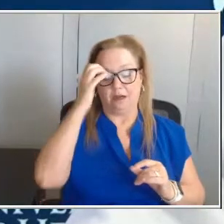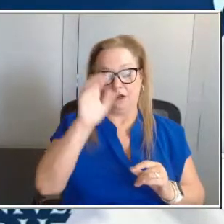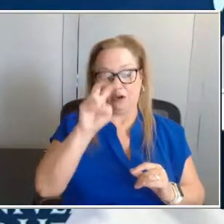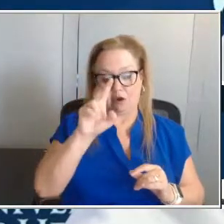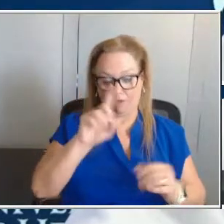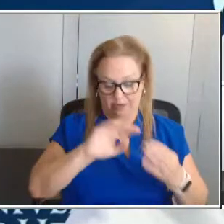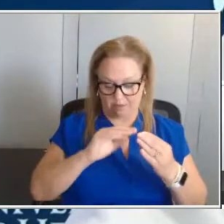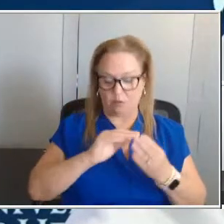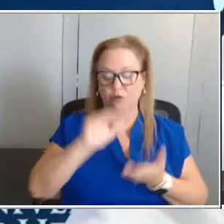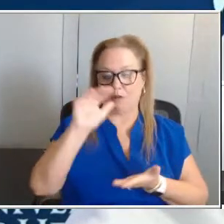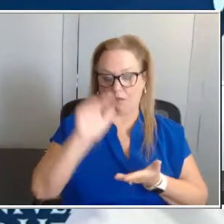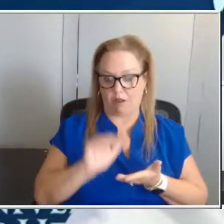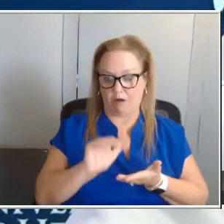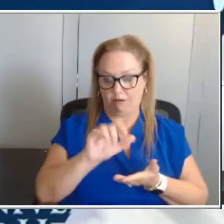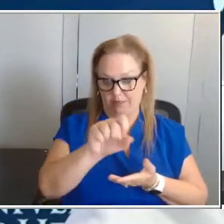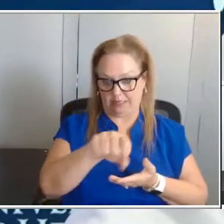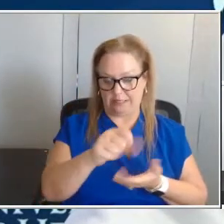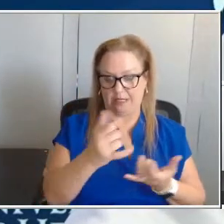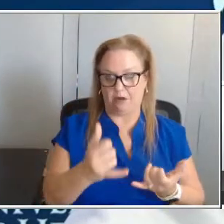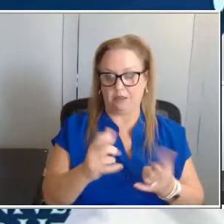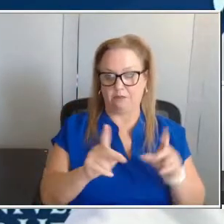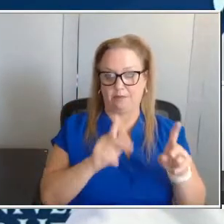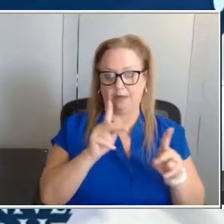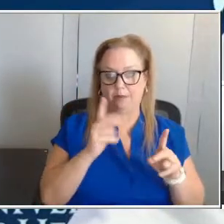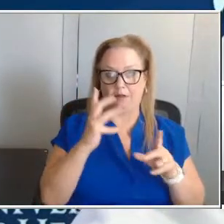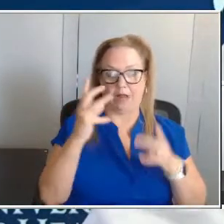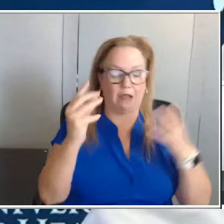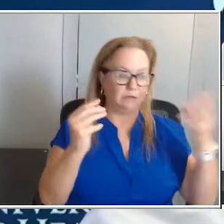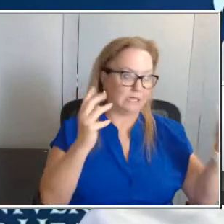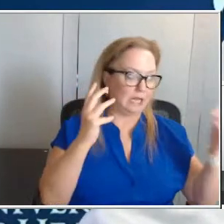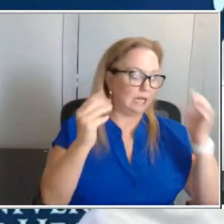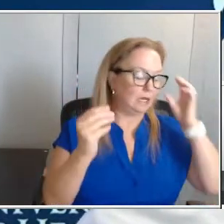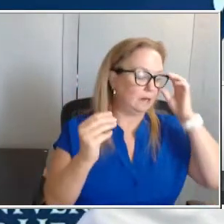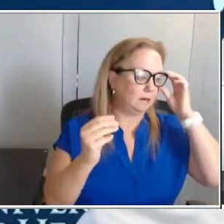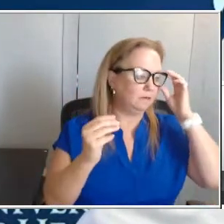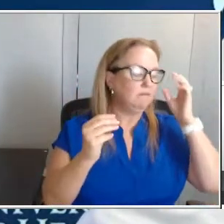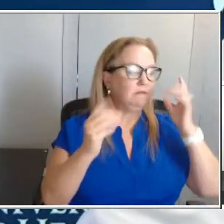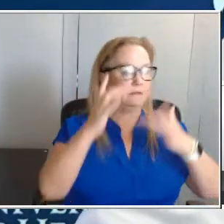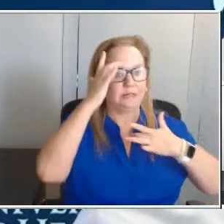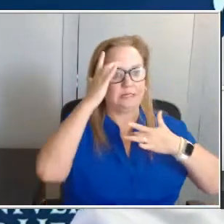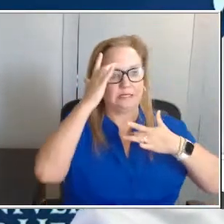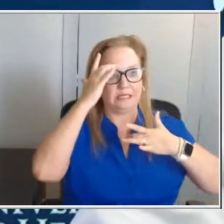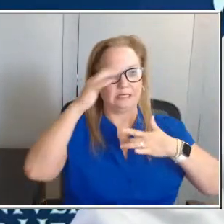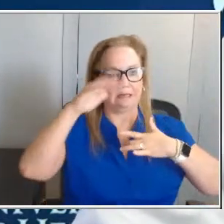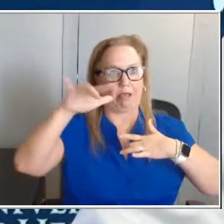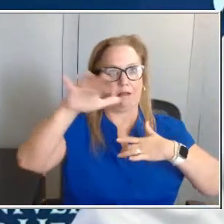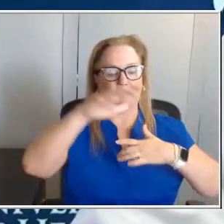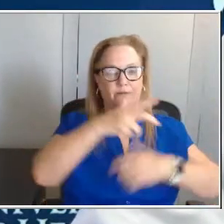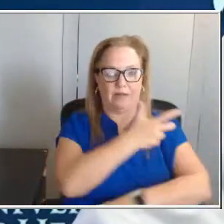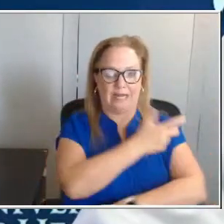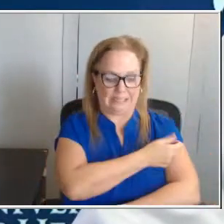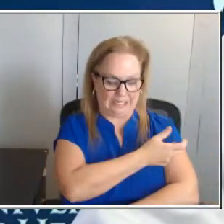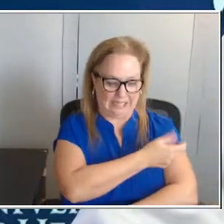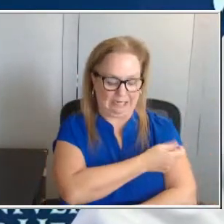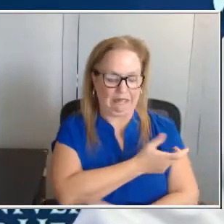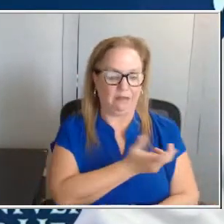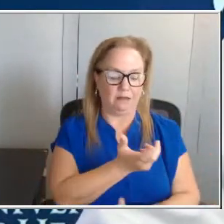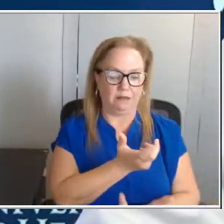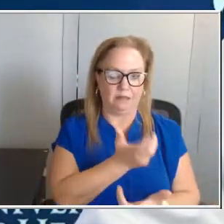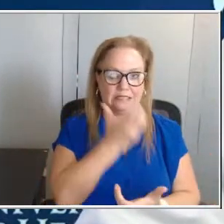now, and they're low because people are outside. A lot of disease has been in the community, vaccination. It's getting